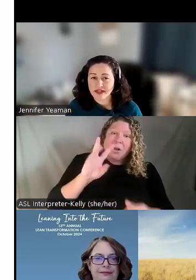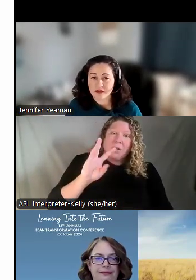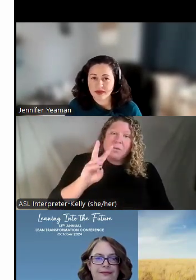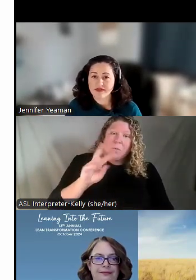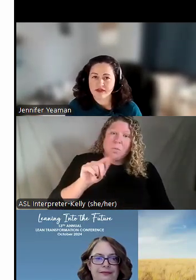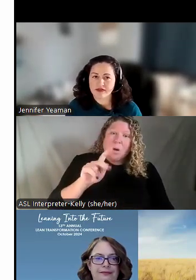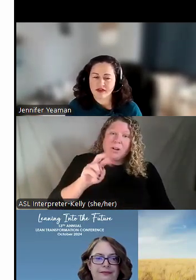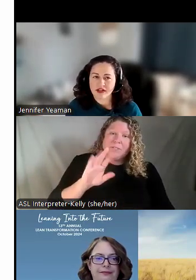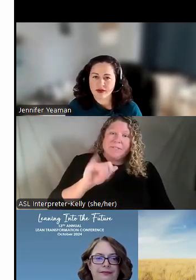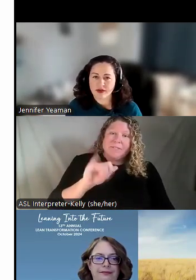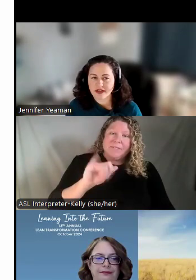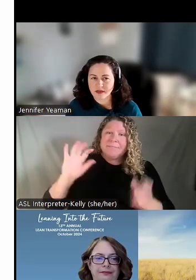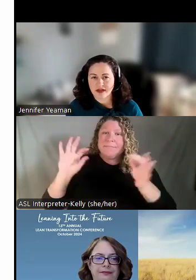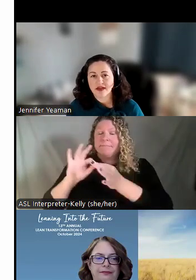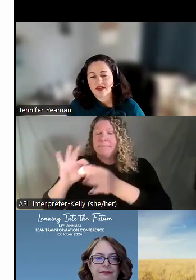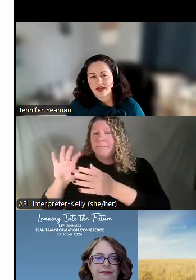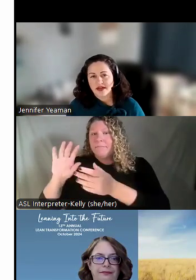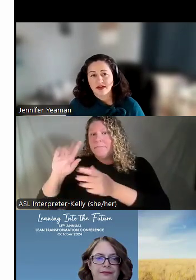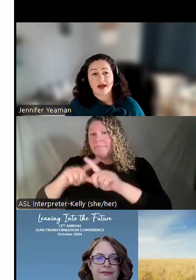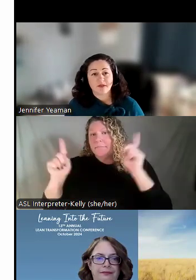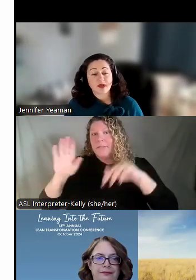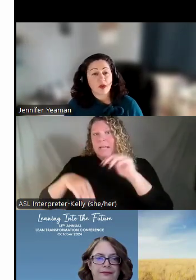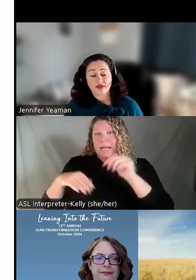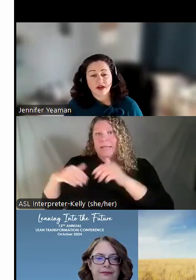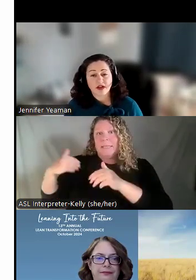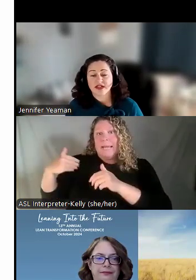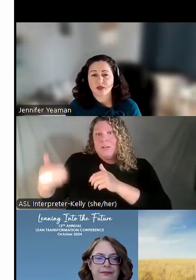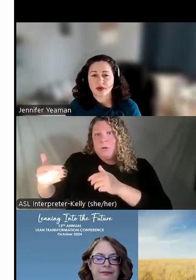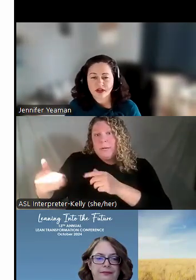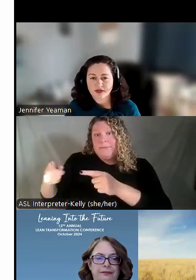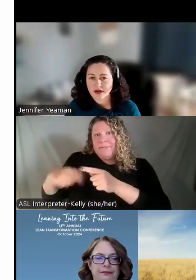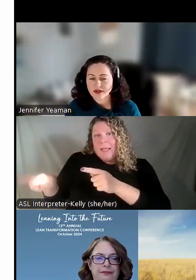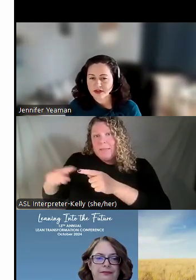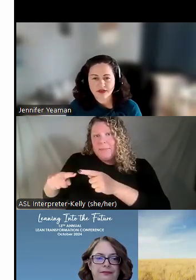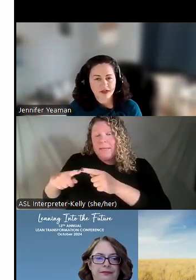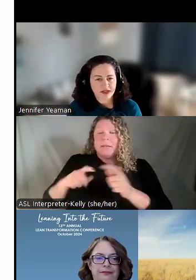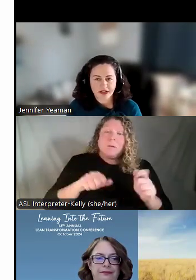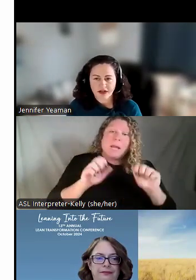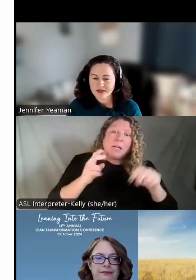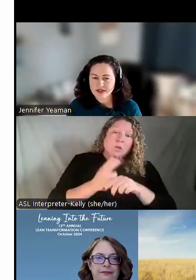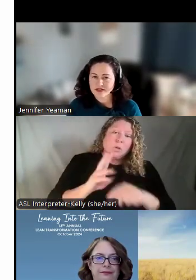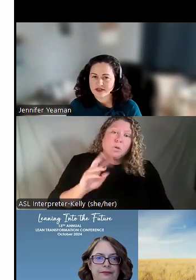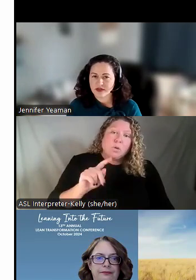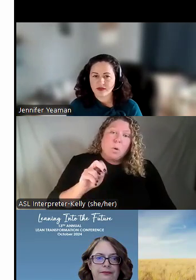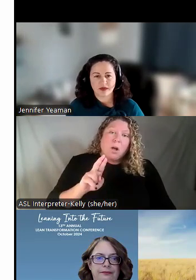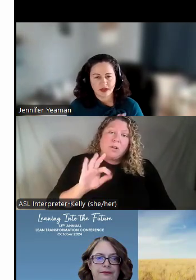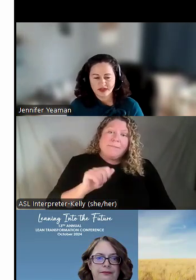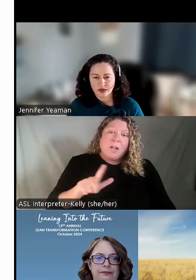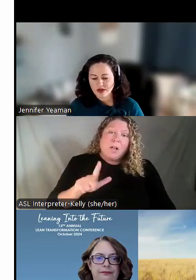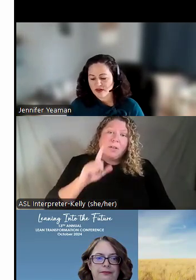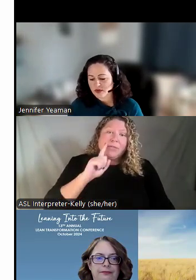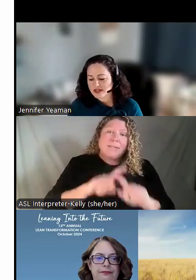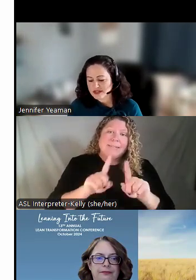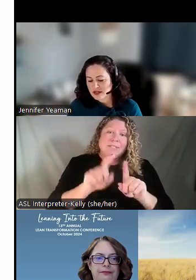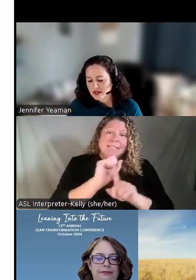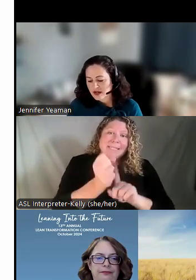is definitely the benefit of iterative development. And waterfall does work for different scenarios. So use